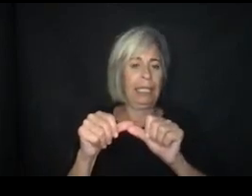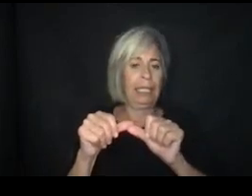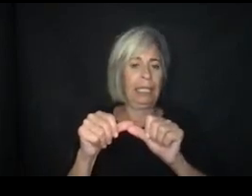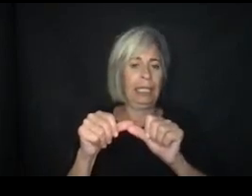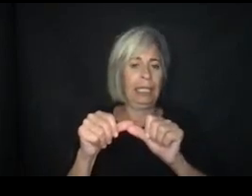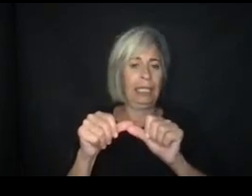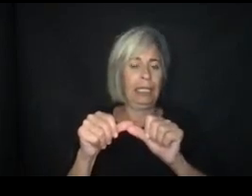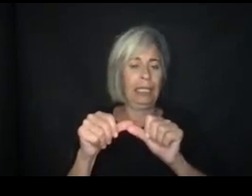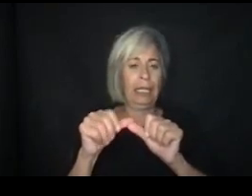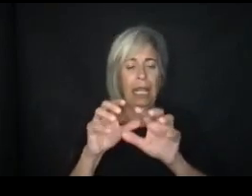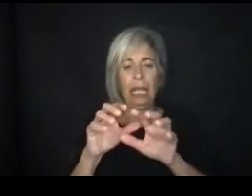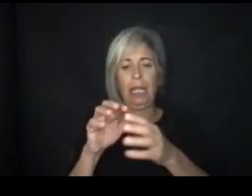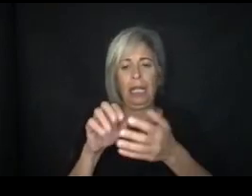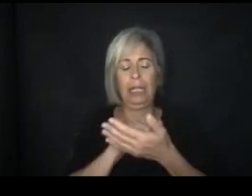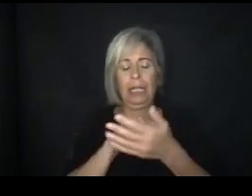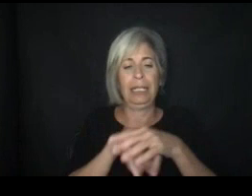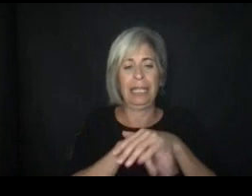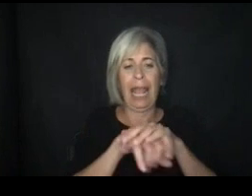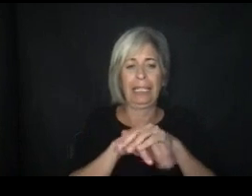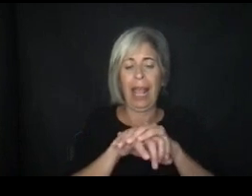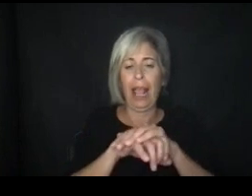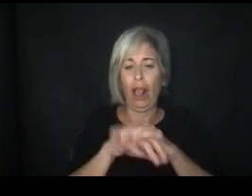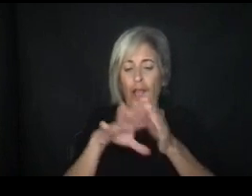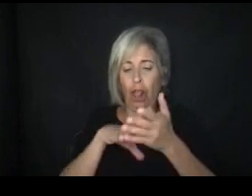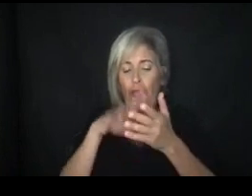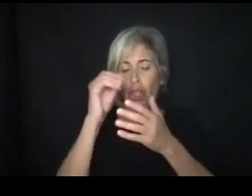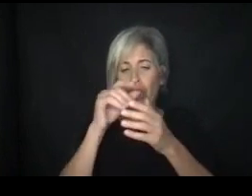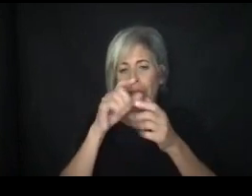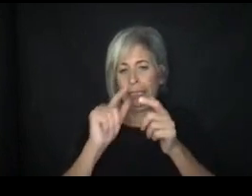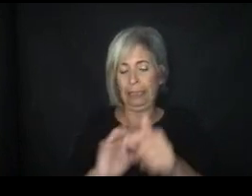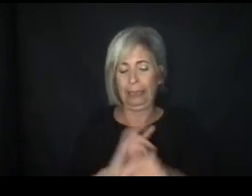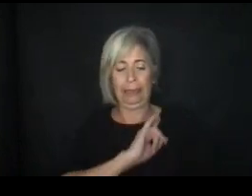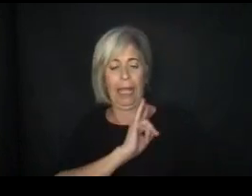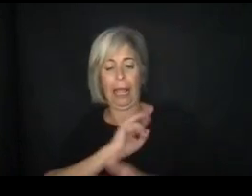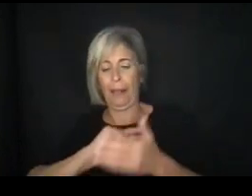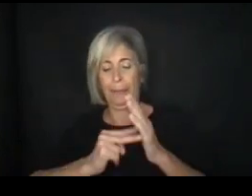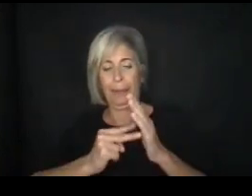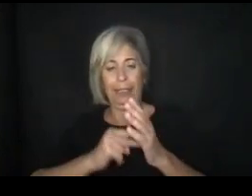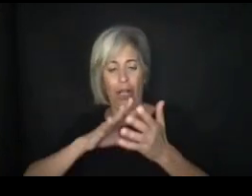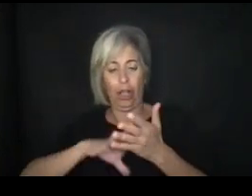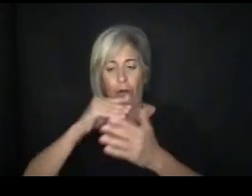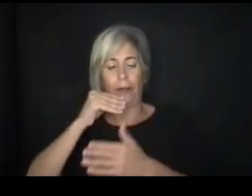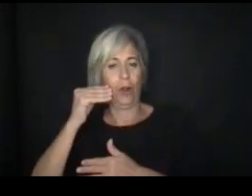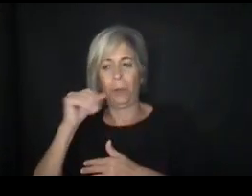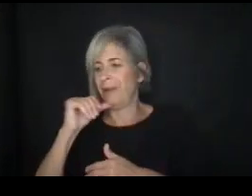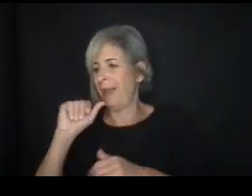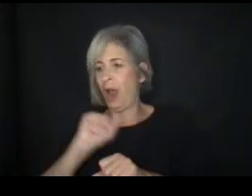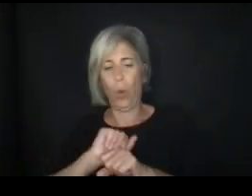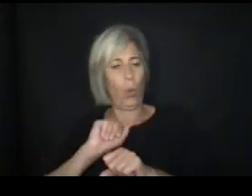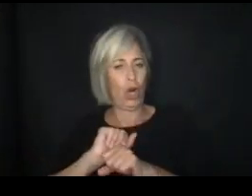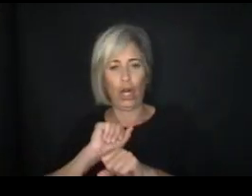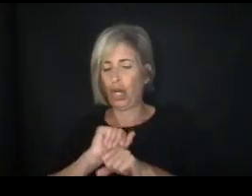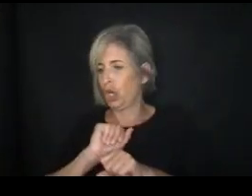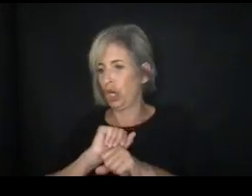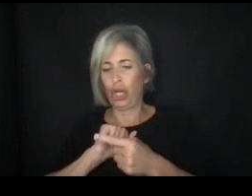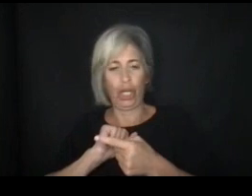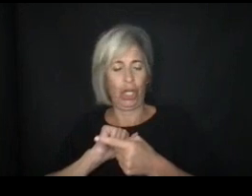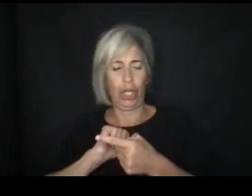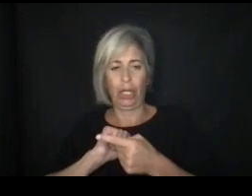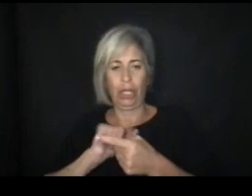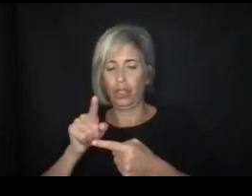a tactile learning style, which meant learning at home didn't work for them,